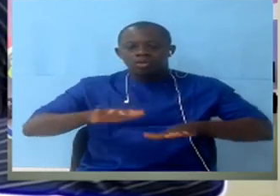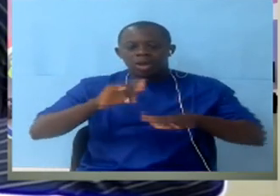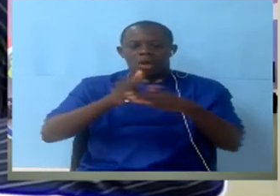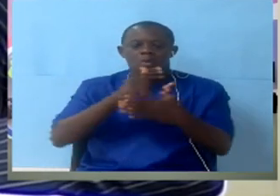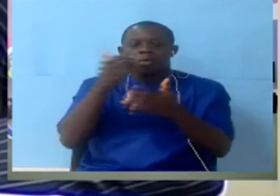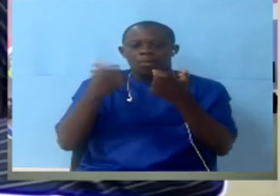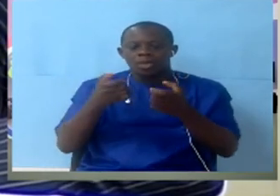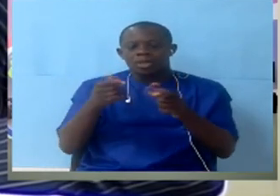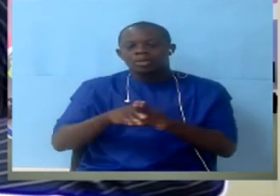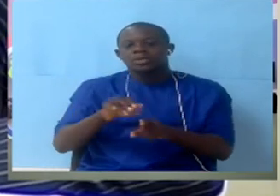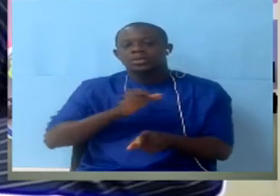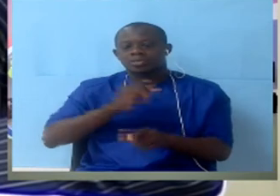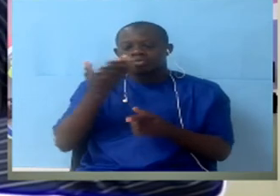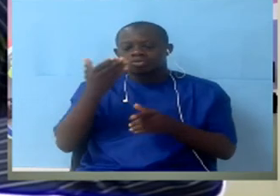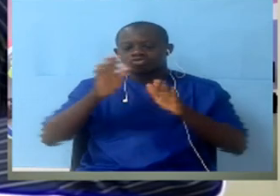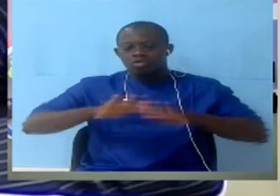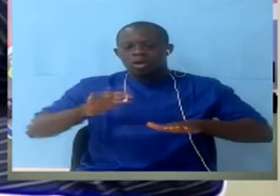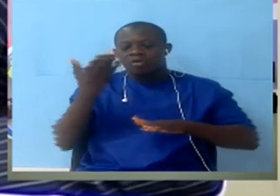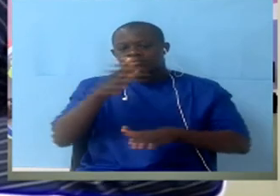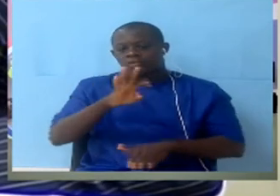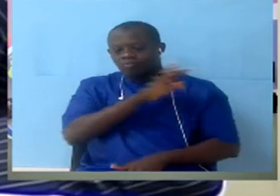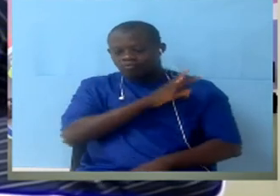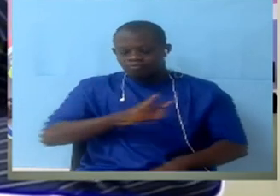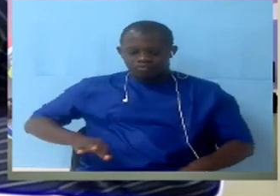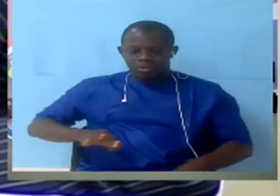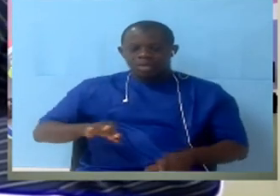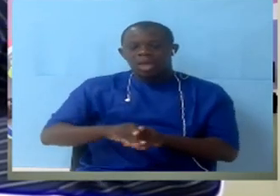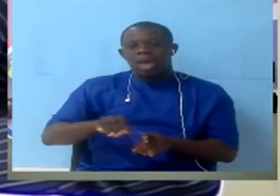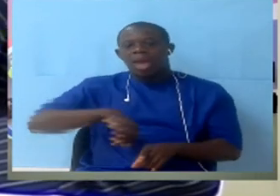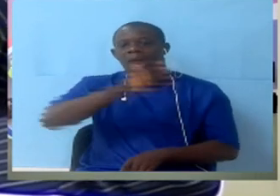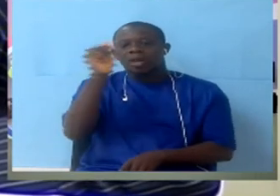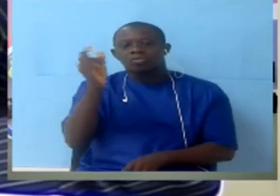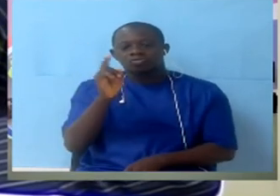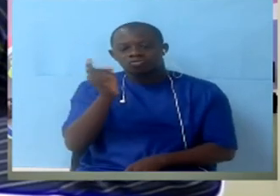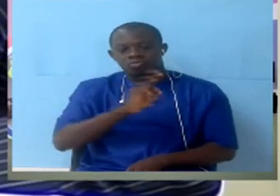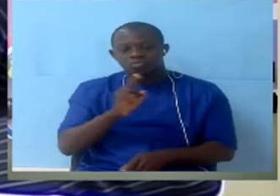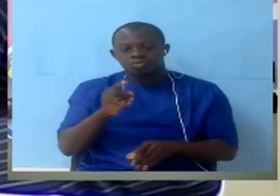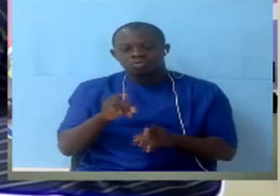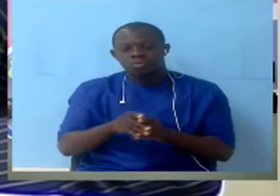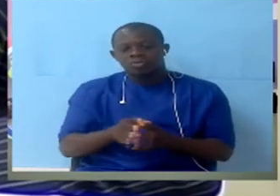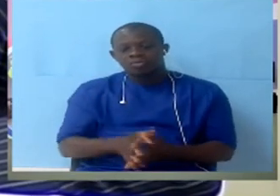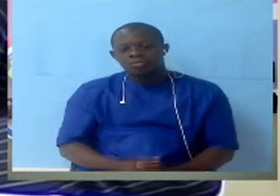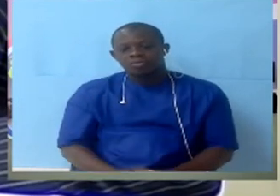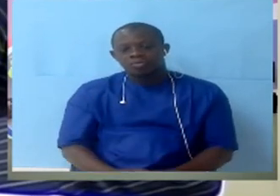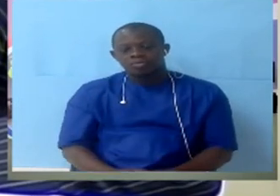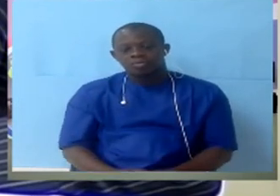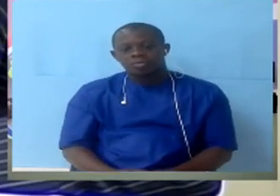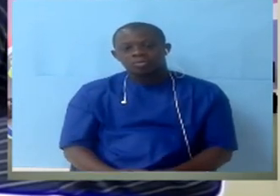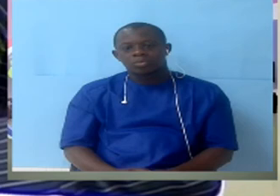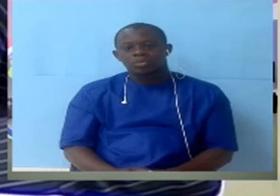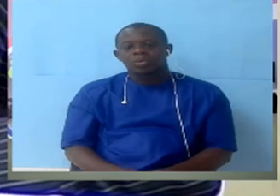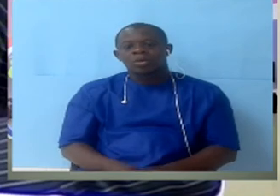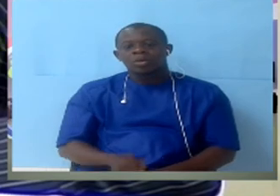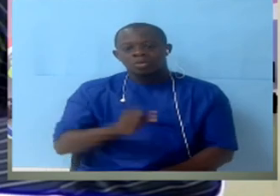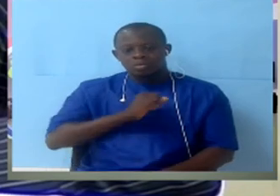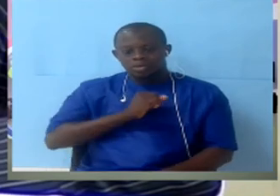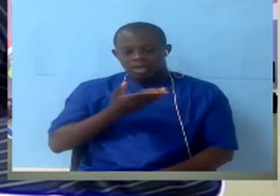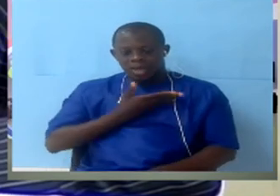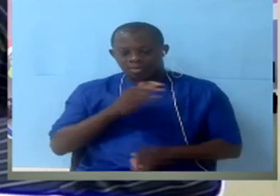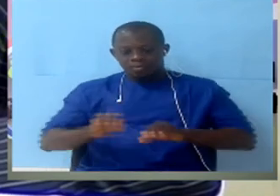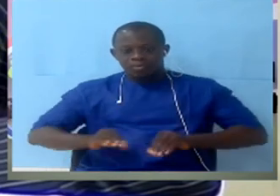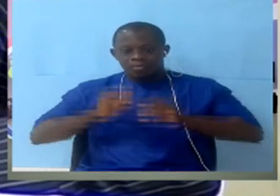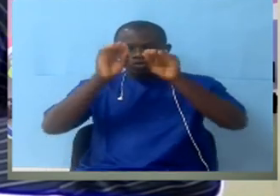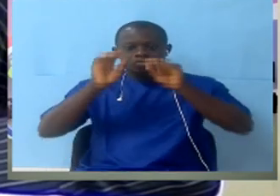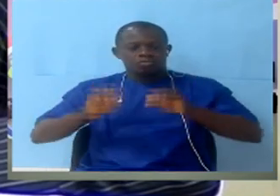Fonyi. Jibril Bojang is a Jola from Fonyi. And your claim is that he got those rapid